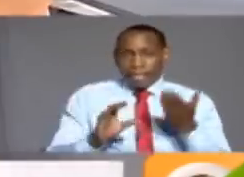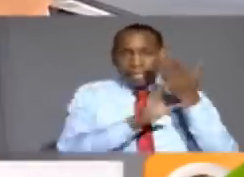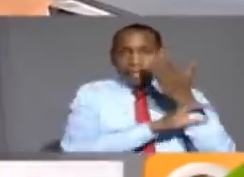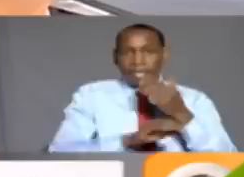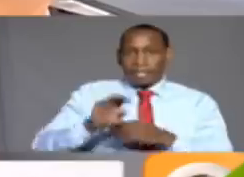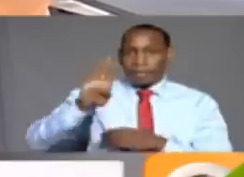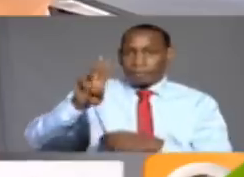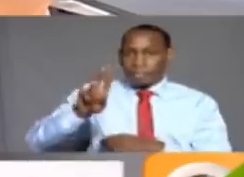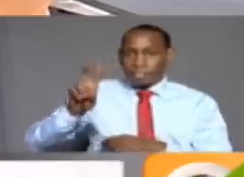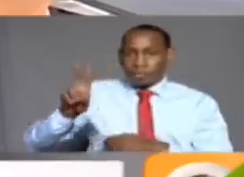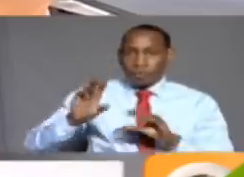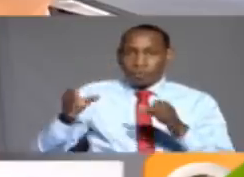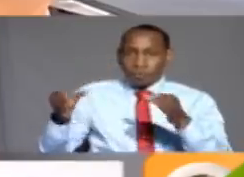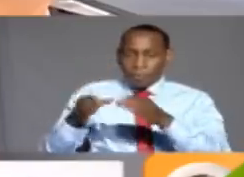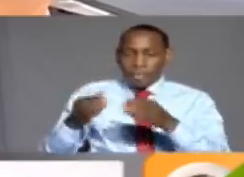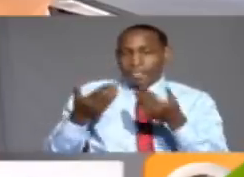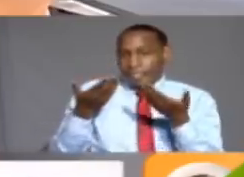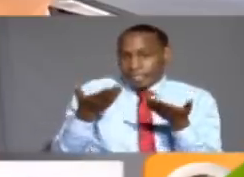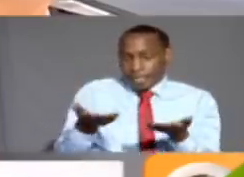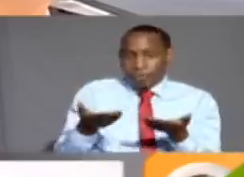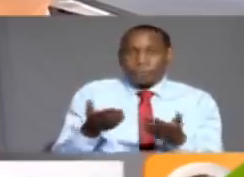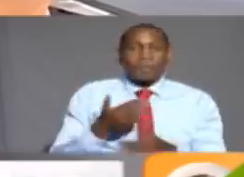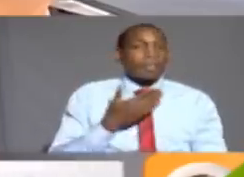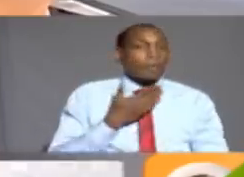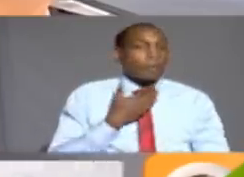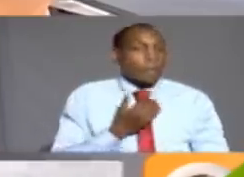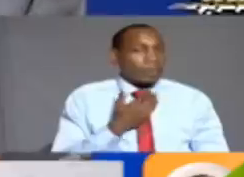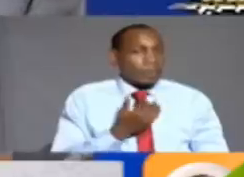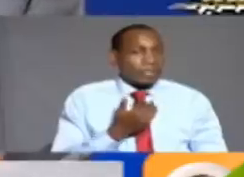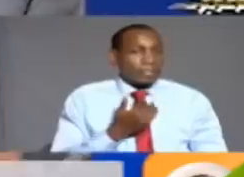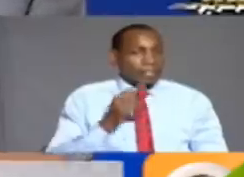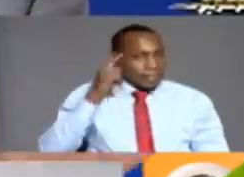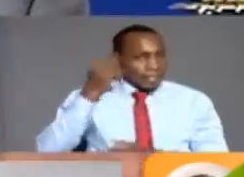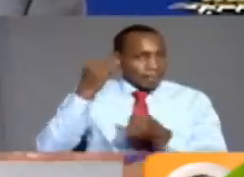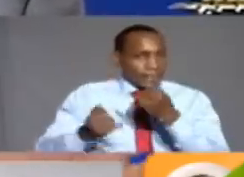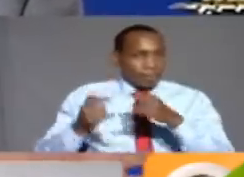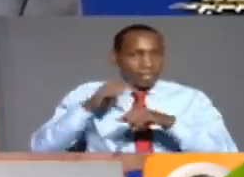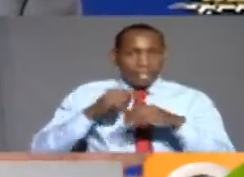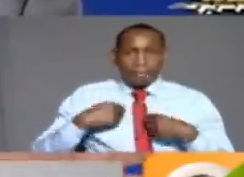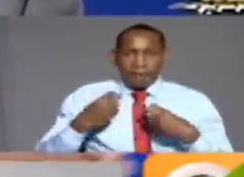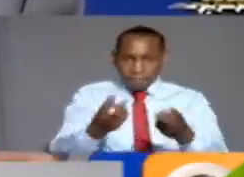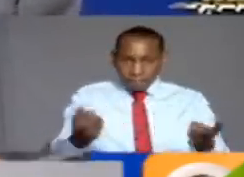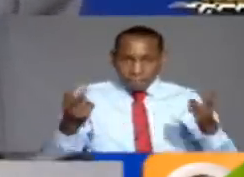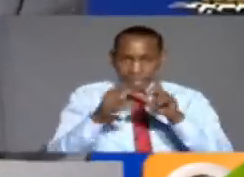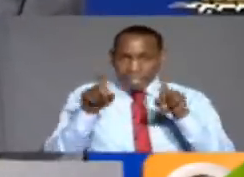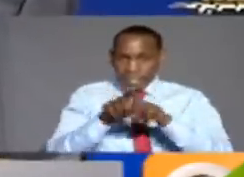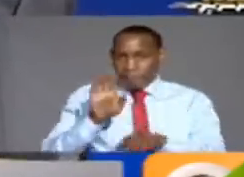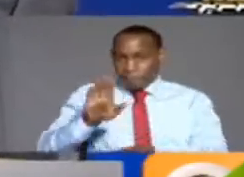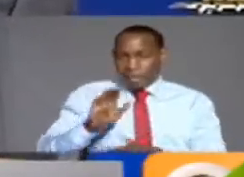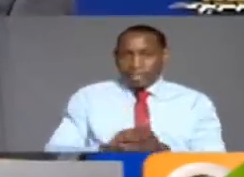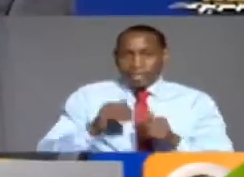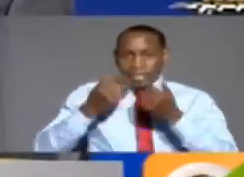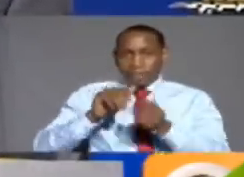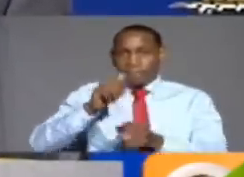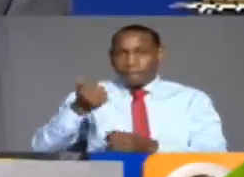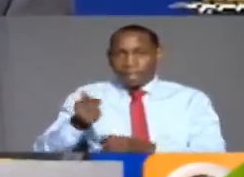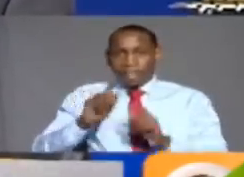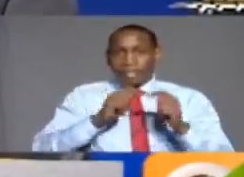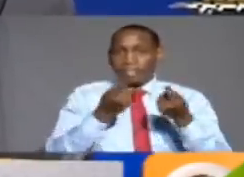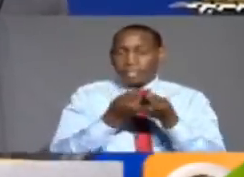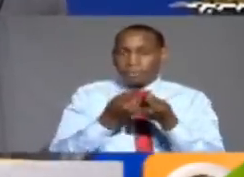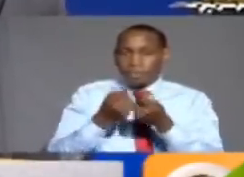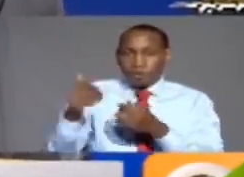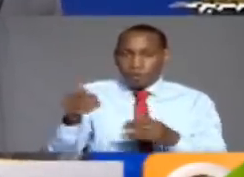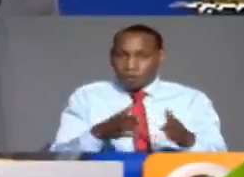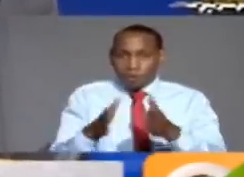of 42 communities? I think now, and I would want to think this is the last time we're having a panel like this, so that we now give the other 41 communities